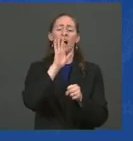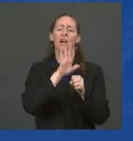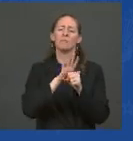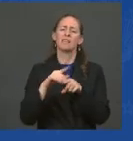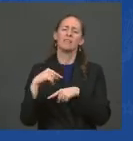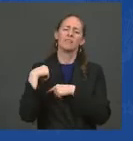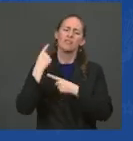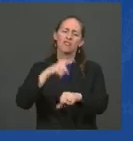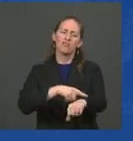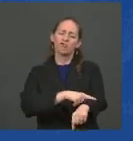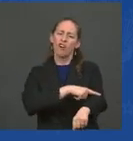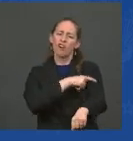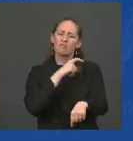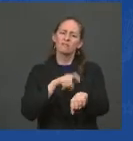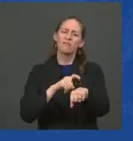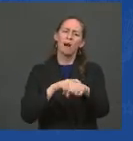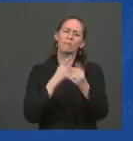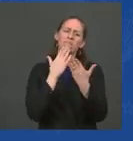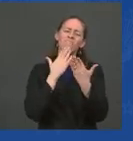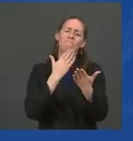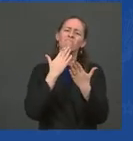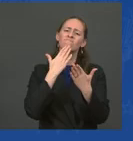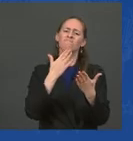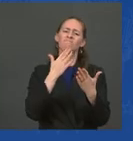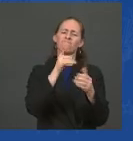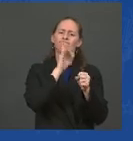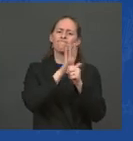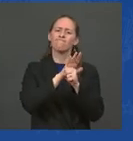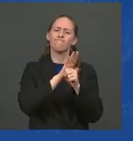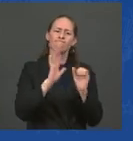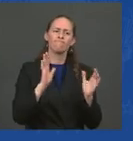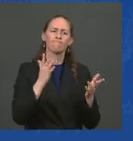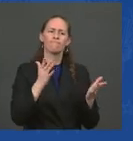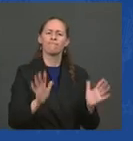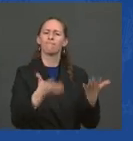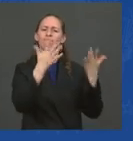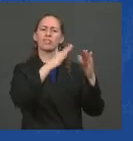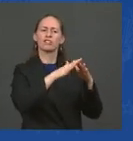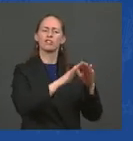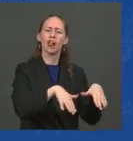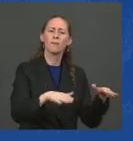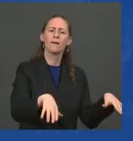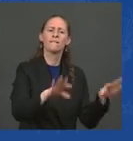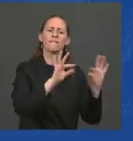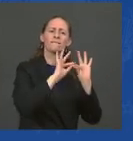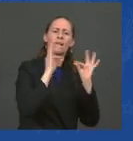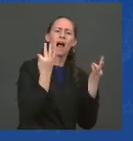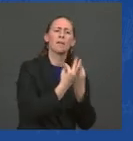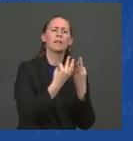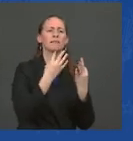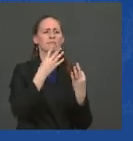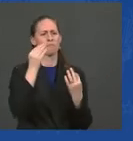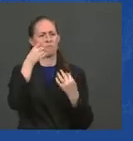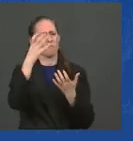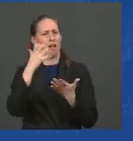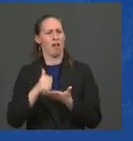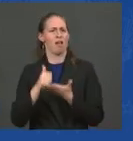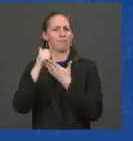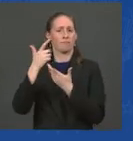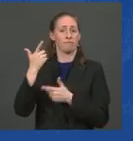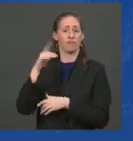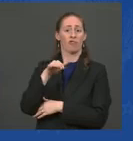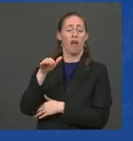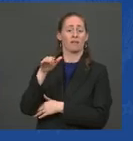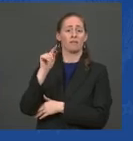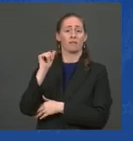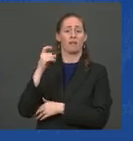relating to the well-being of children and families, and for championing and expanding the child tax credit, which is a gigantic